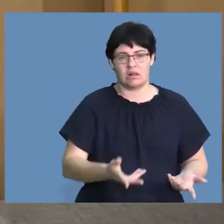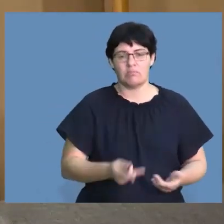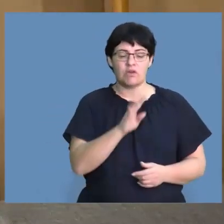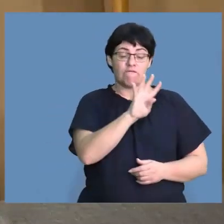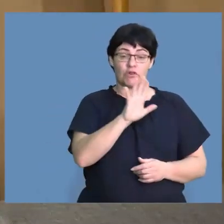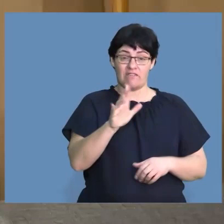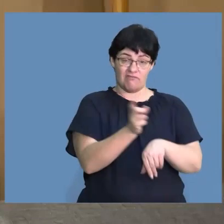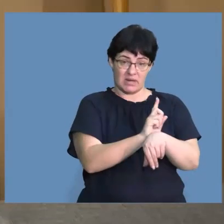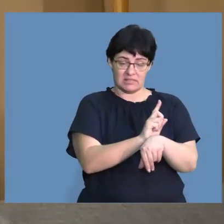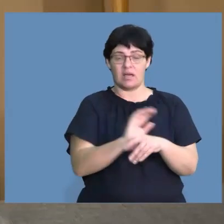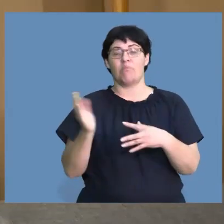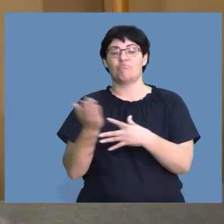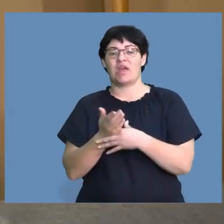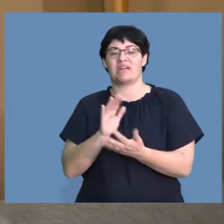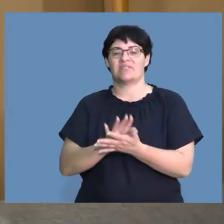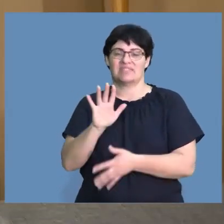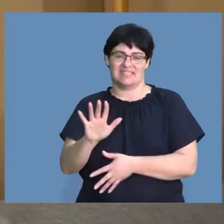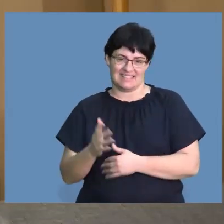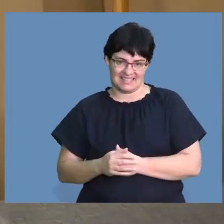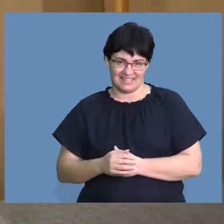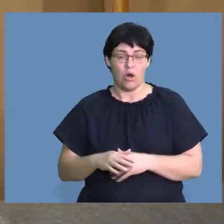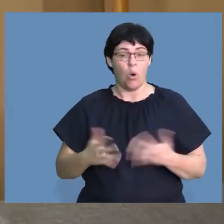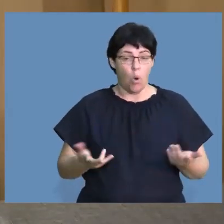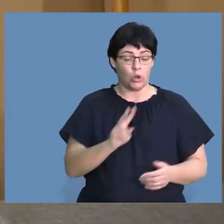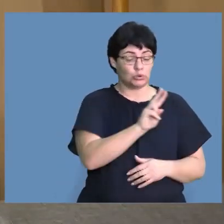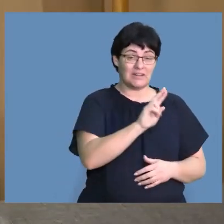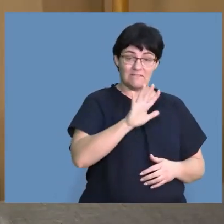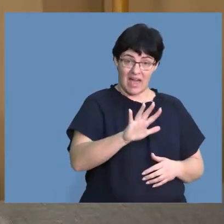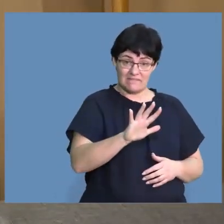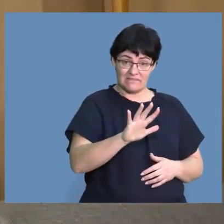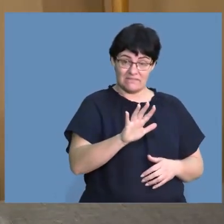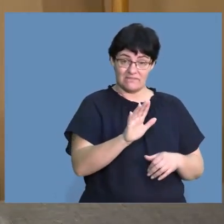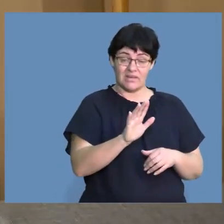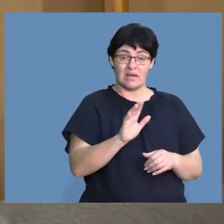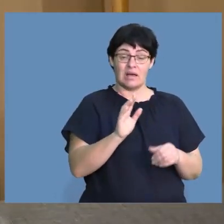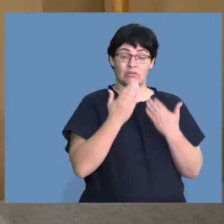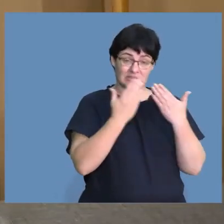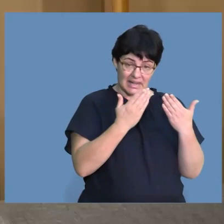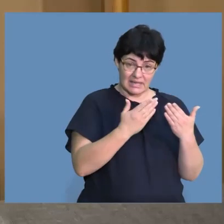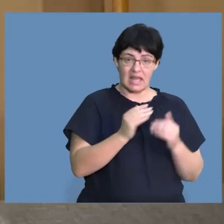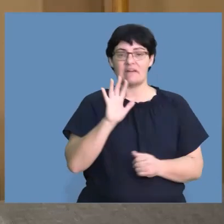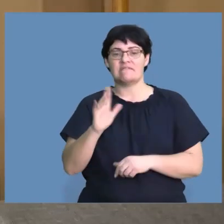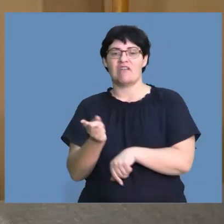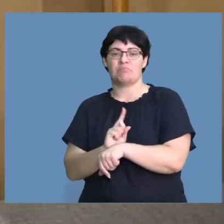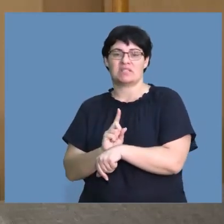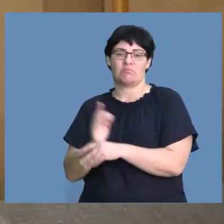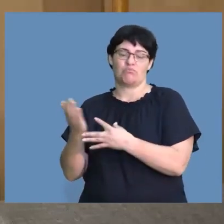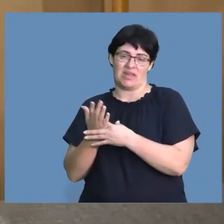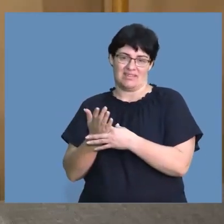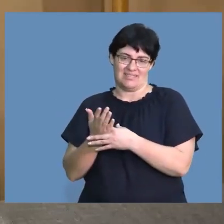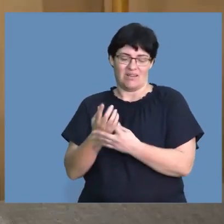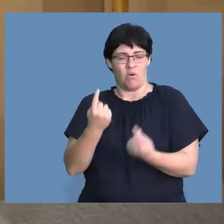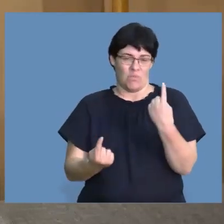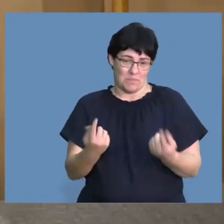to go 45 minutes and a 15-minute break, or 25 minutes and a 5-minute break. It's hard because you want to carry